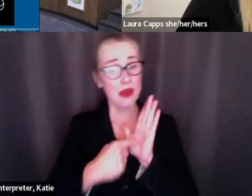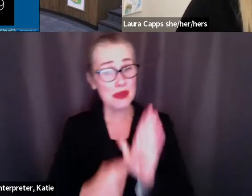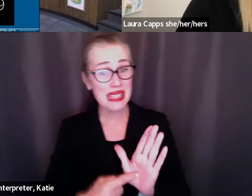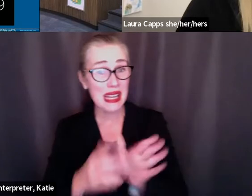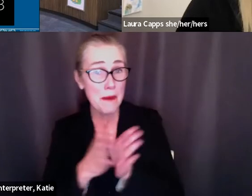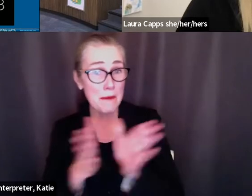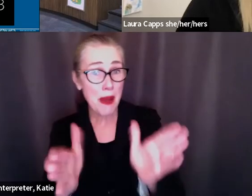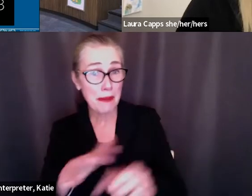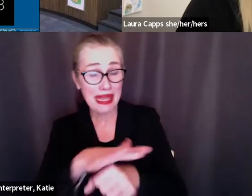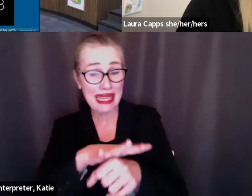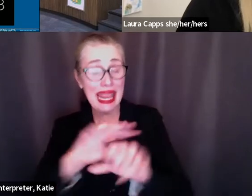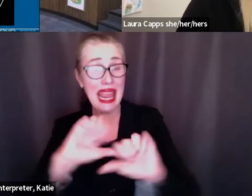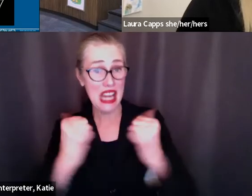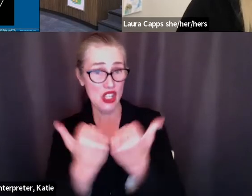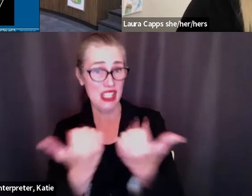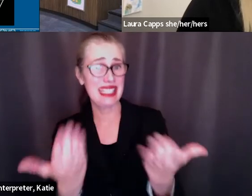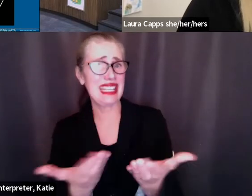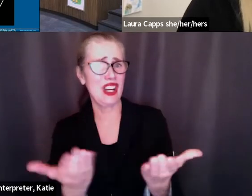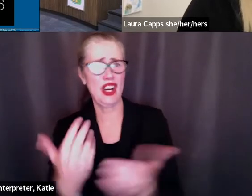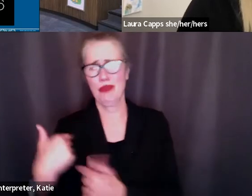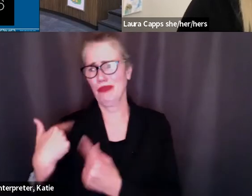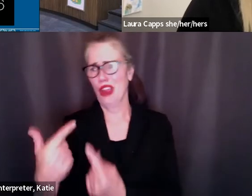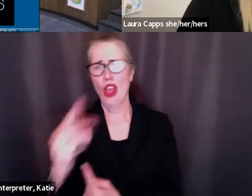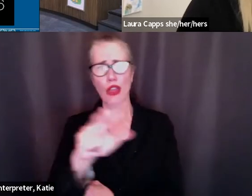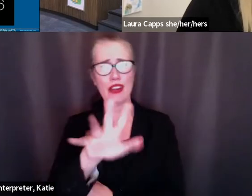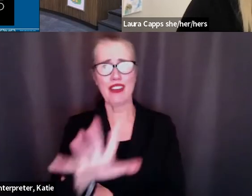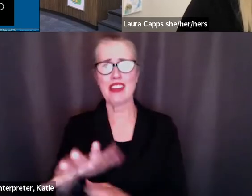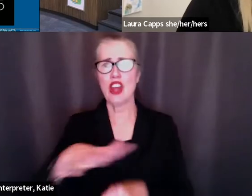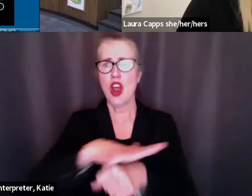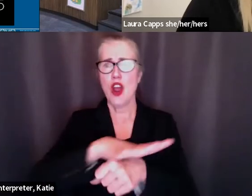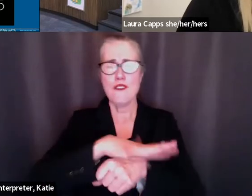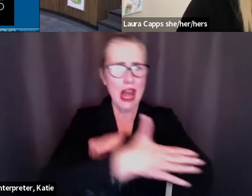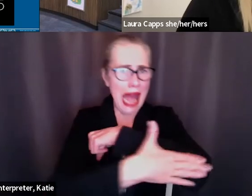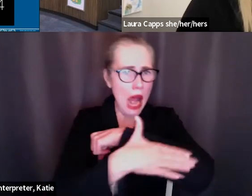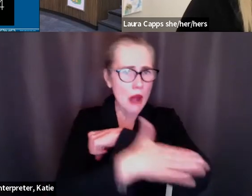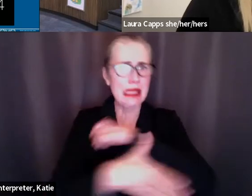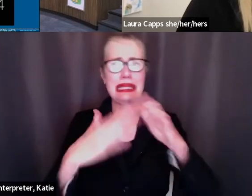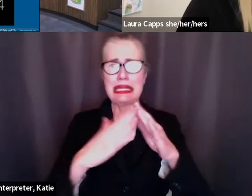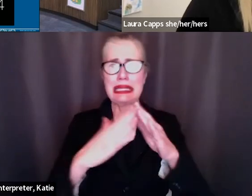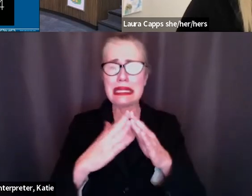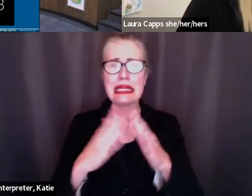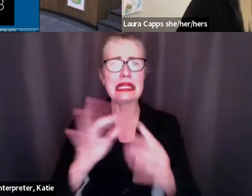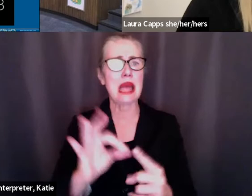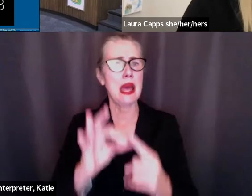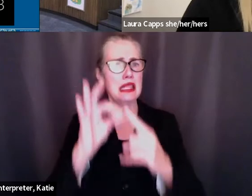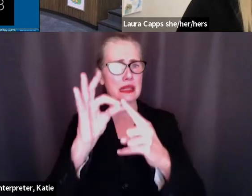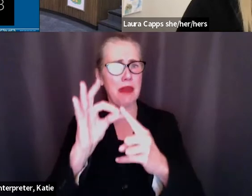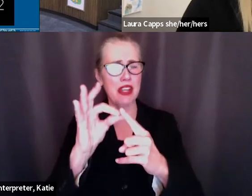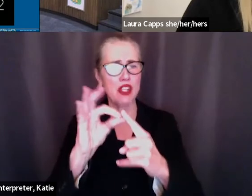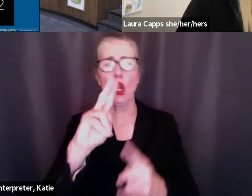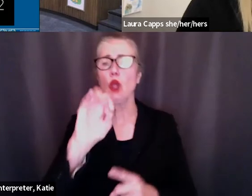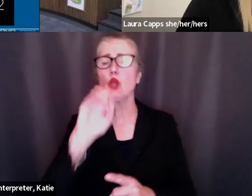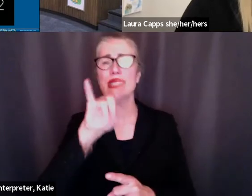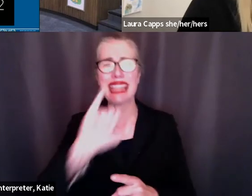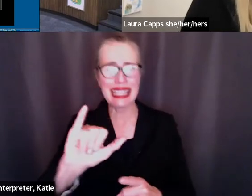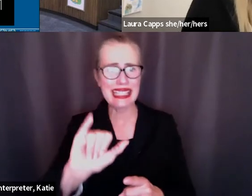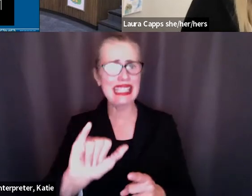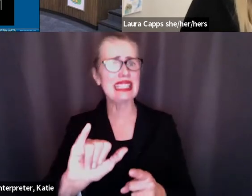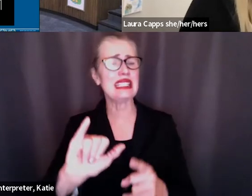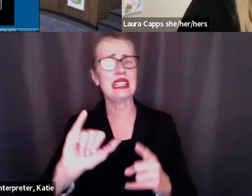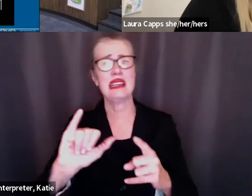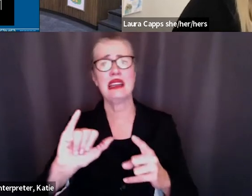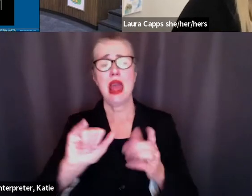years including counties cities special districts public utilities and school districts i've written innumerable memos to my